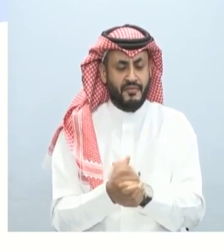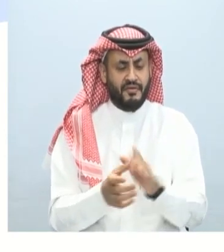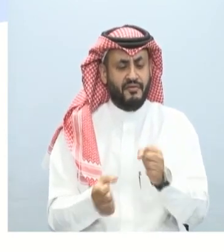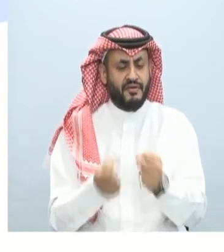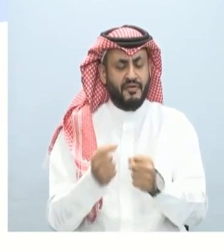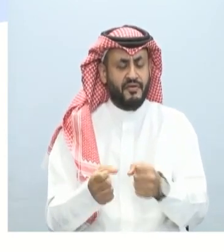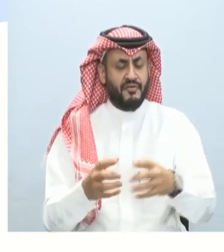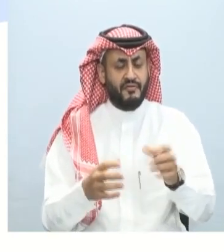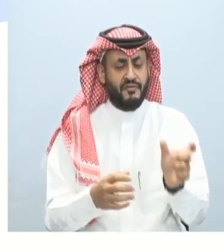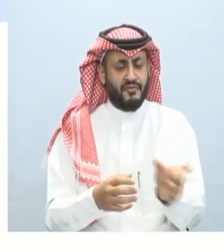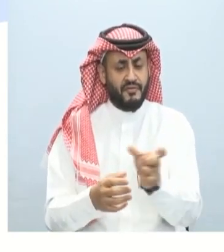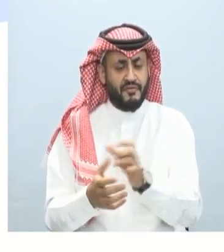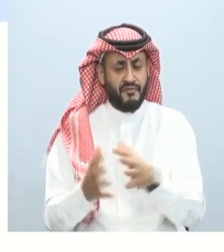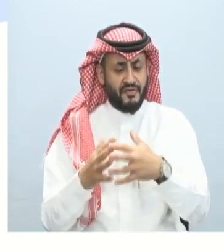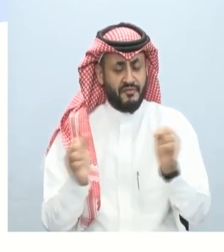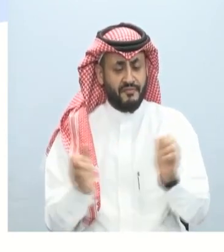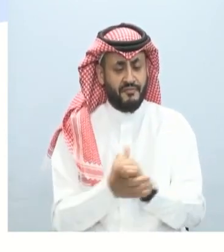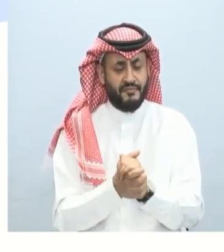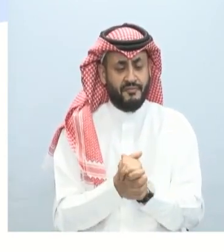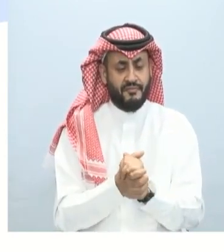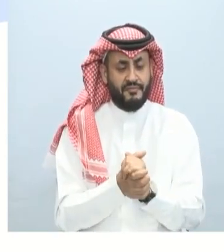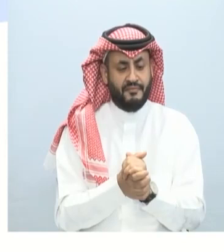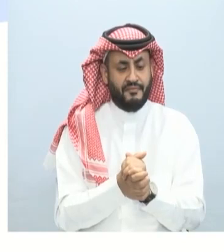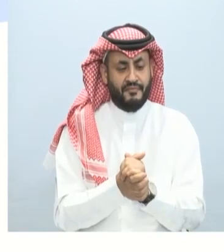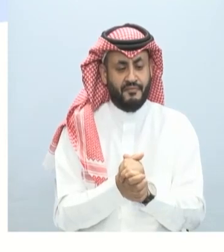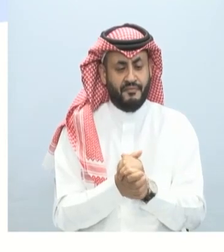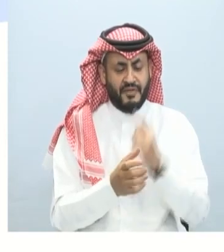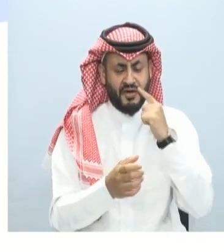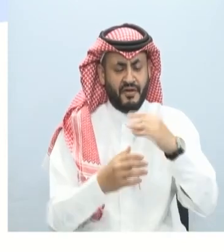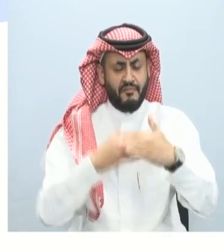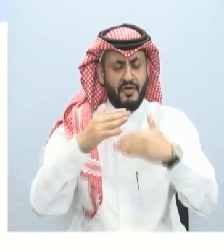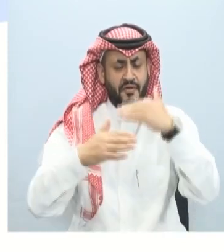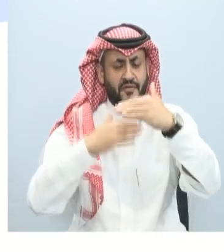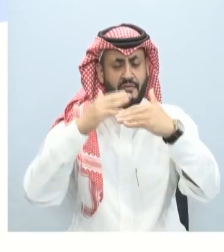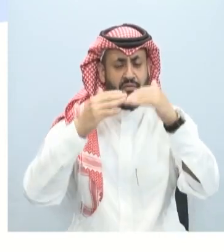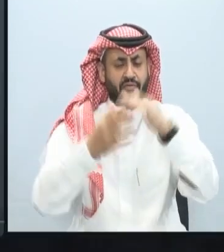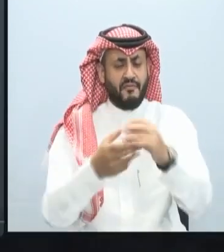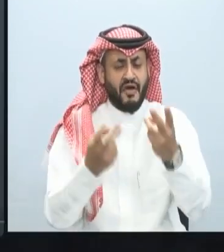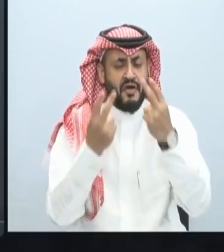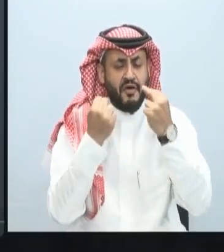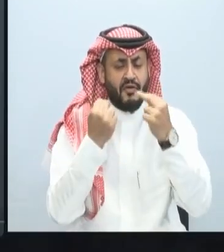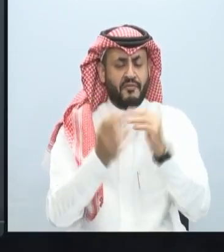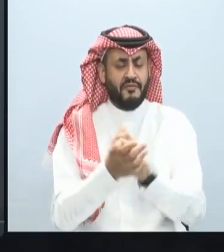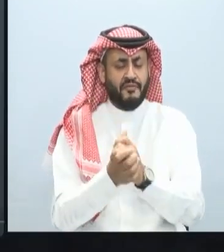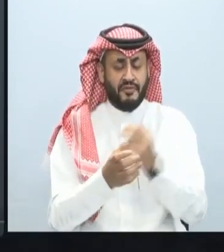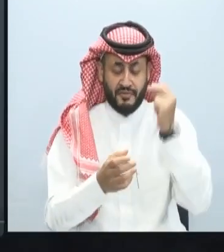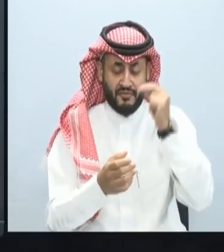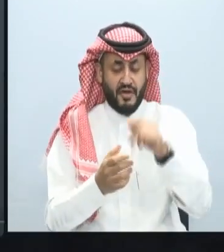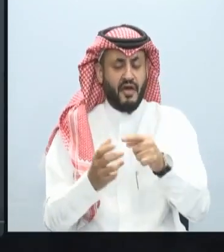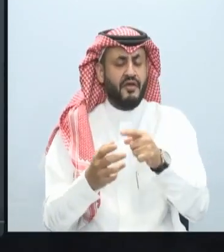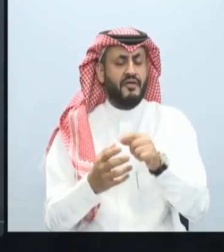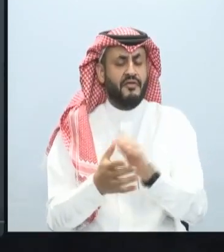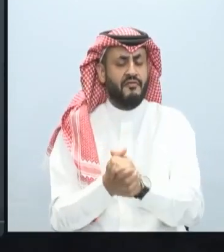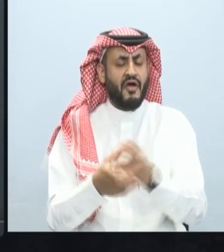revise vocabulary learned throughout the units, and we are going to track learning progress. So you are going to track and evaluate